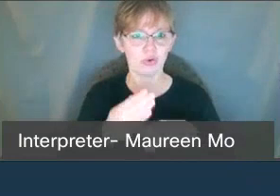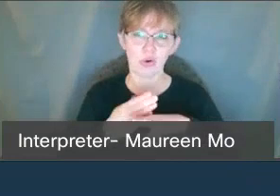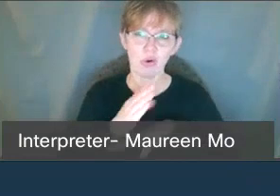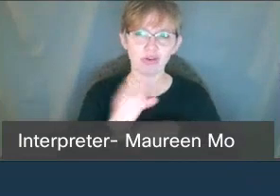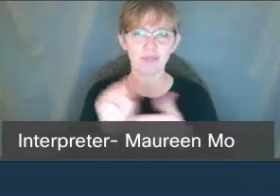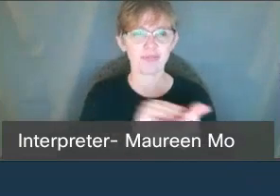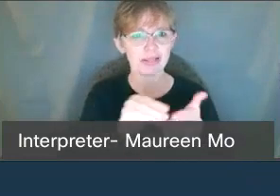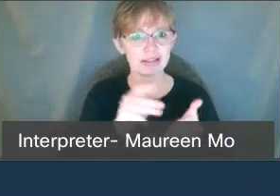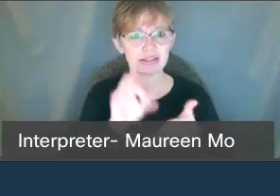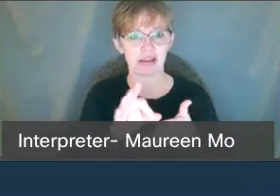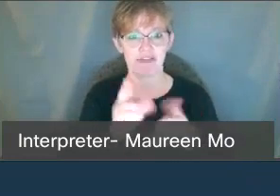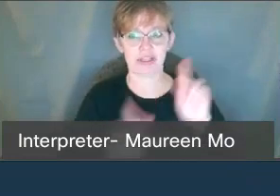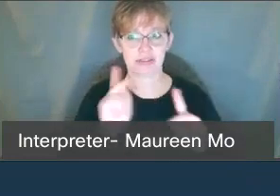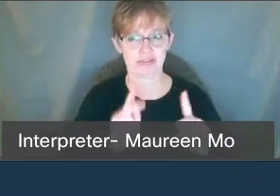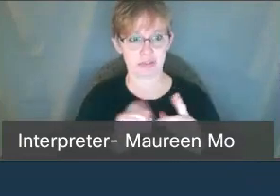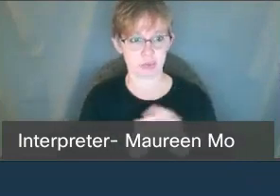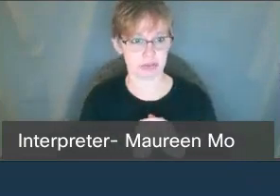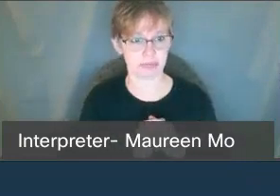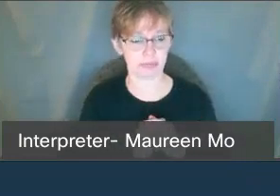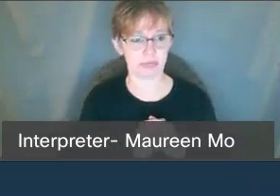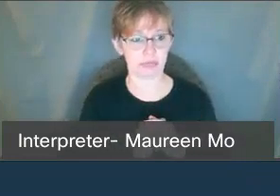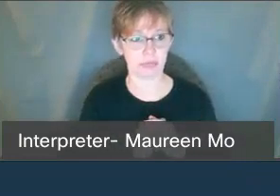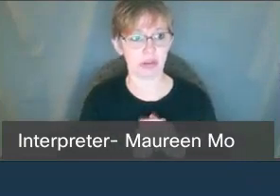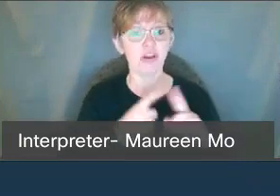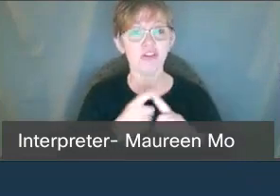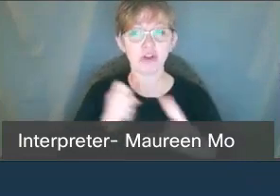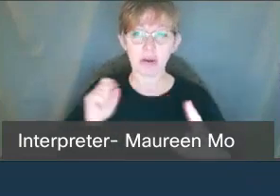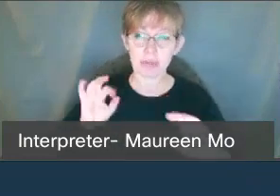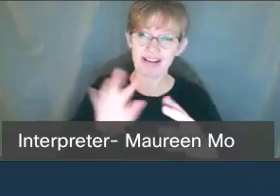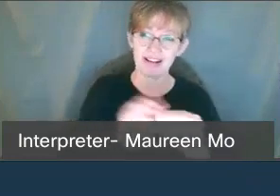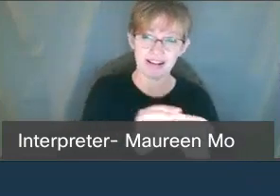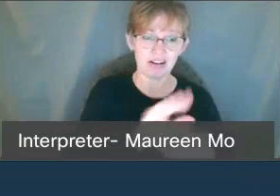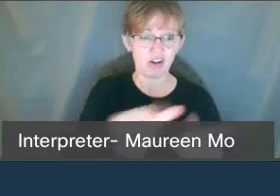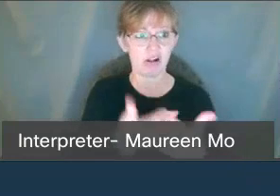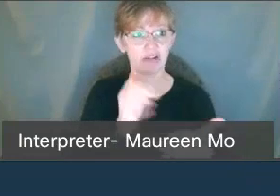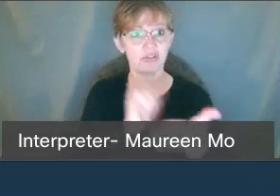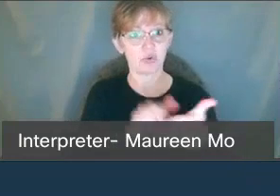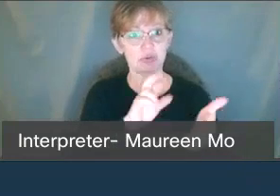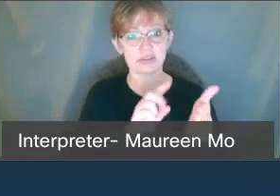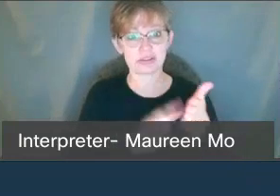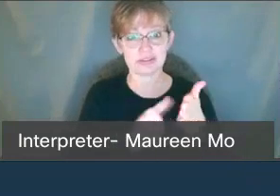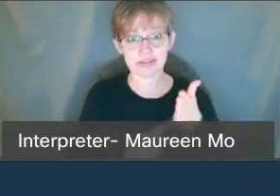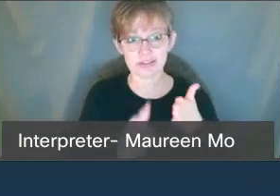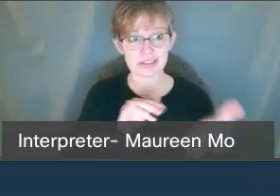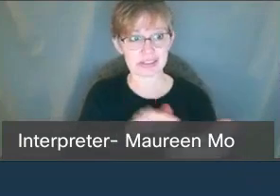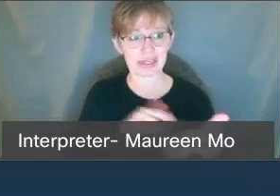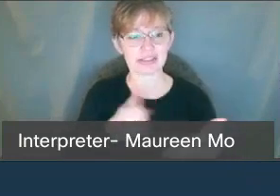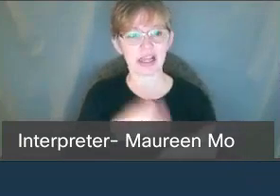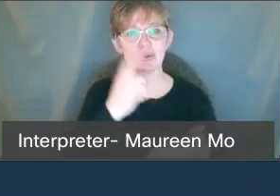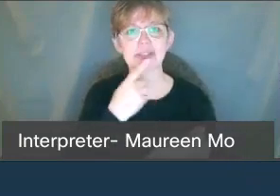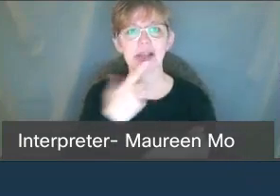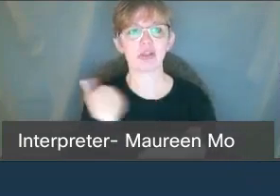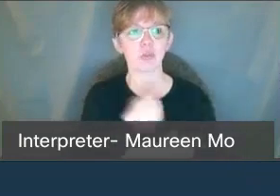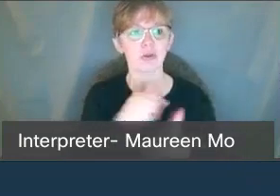of individuals. Across all of these studies, what we're seeing is what I would term a moderate effect